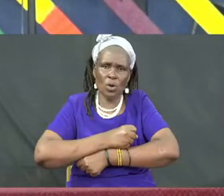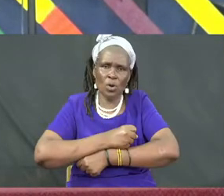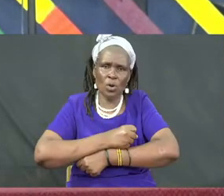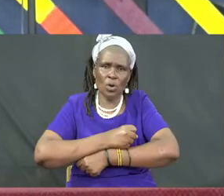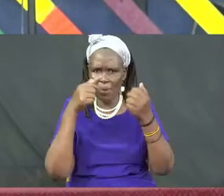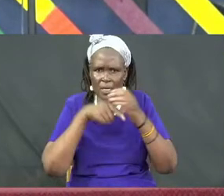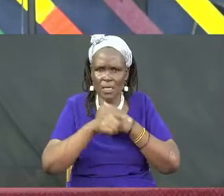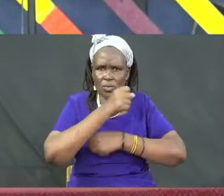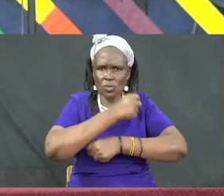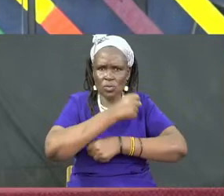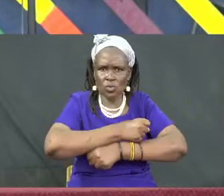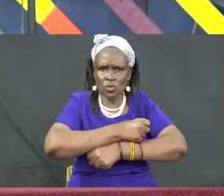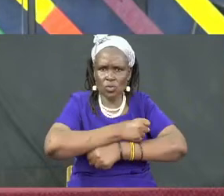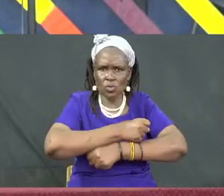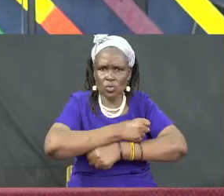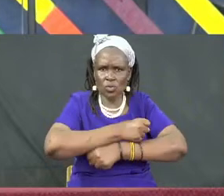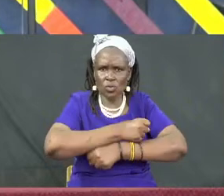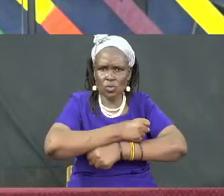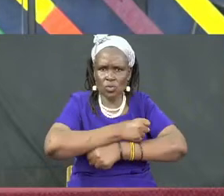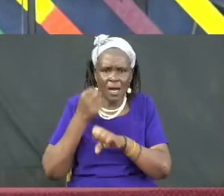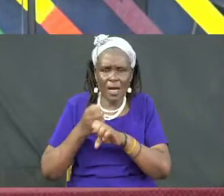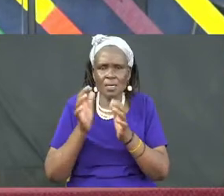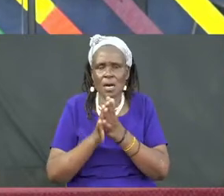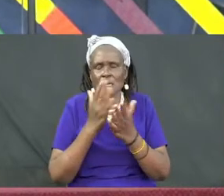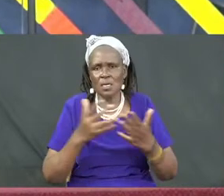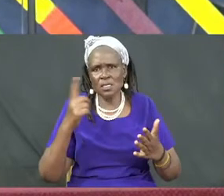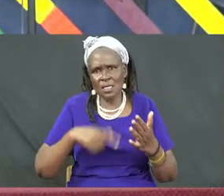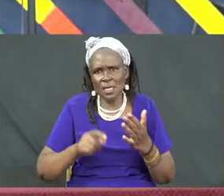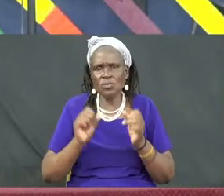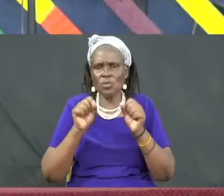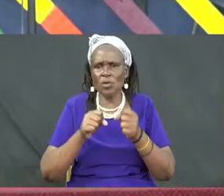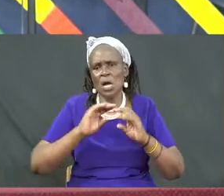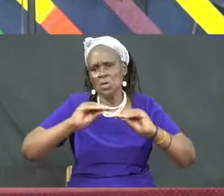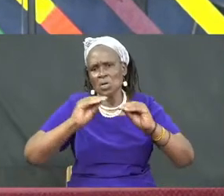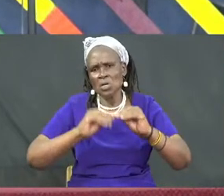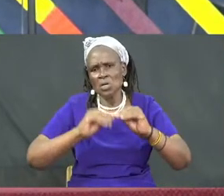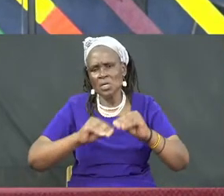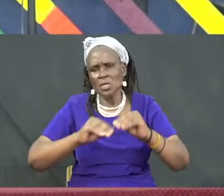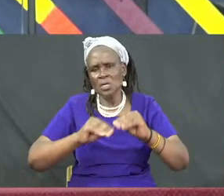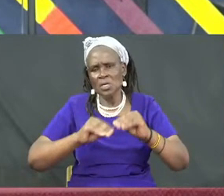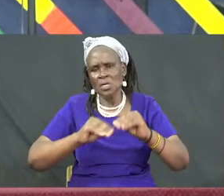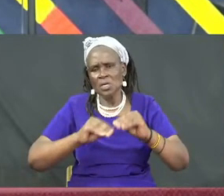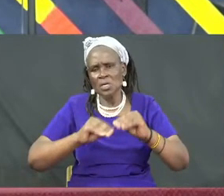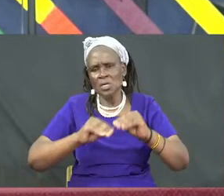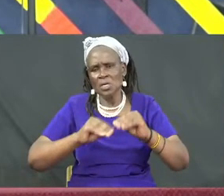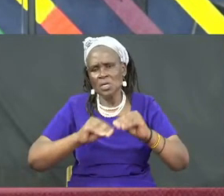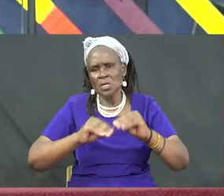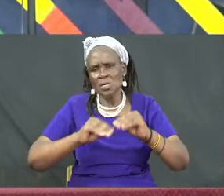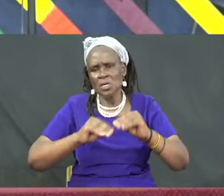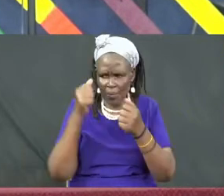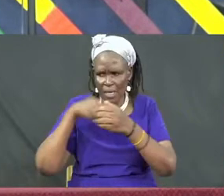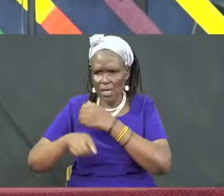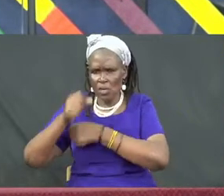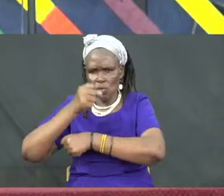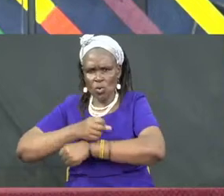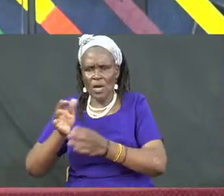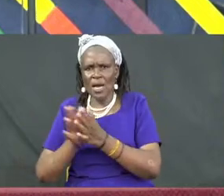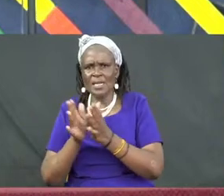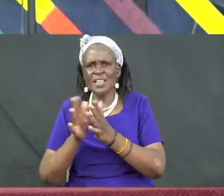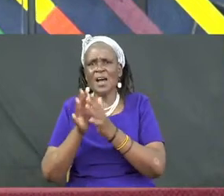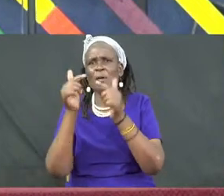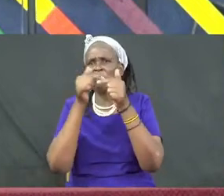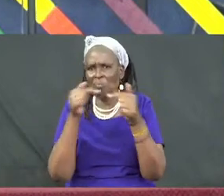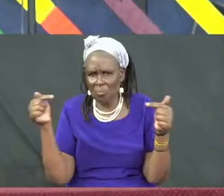school that are so difficult, and there are things you're taught in Sunday school and the things that happen in your school, and there's such a contradiction in